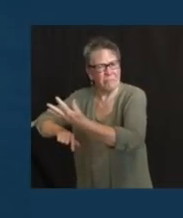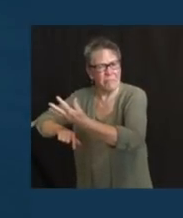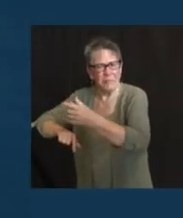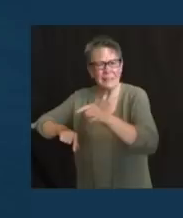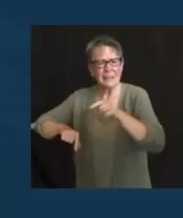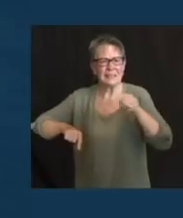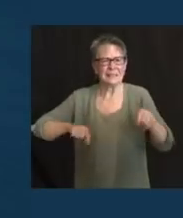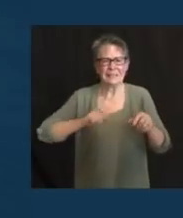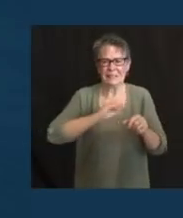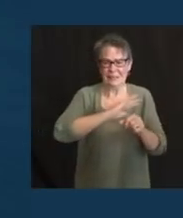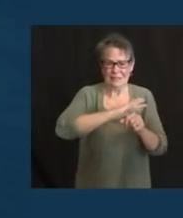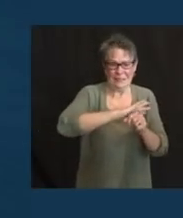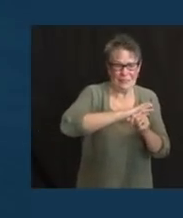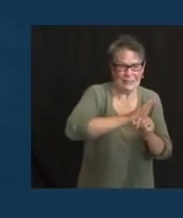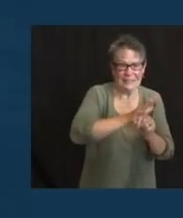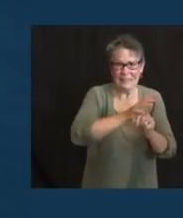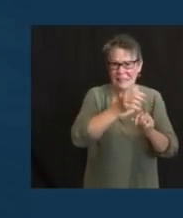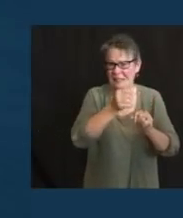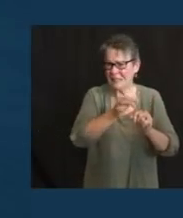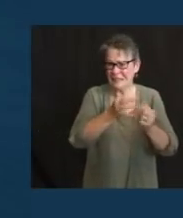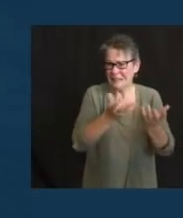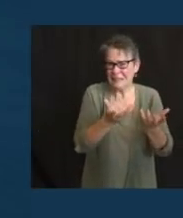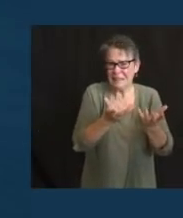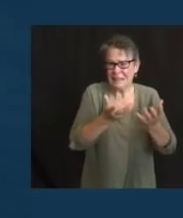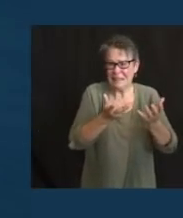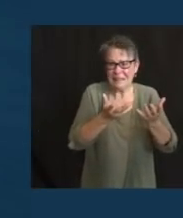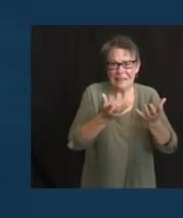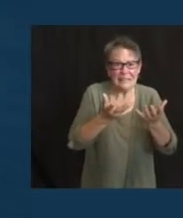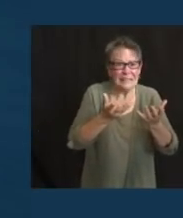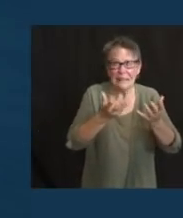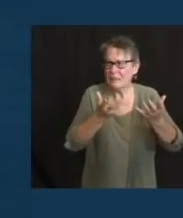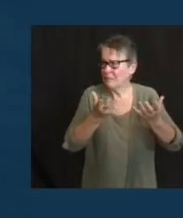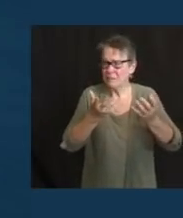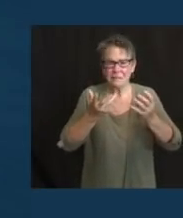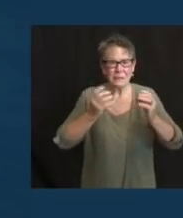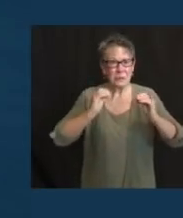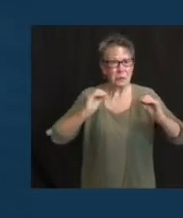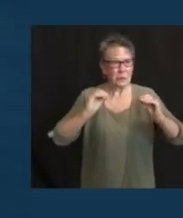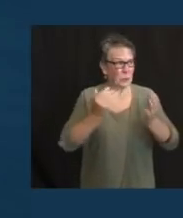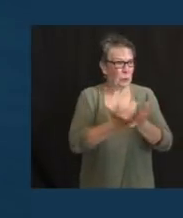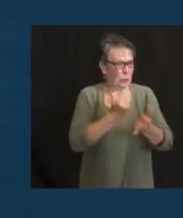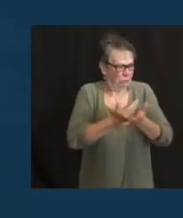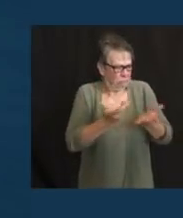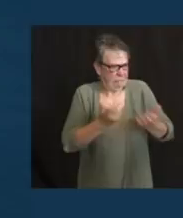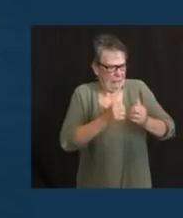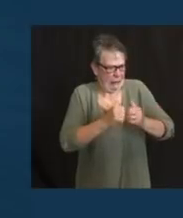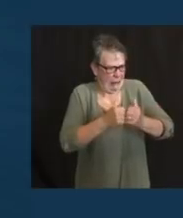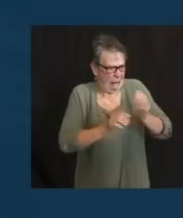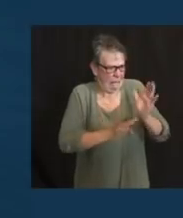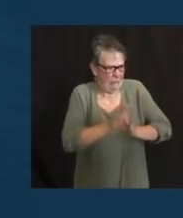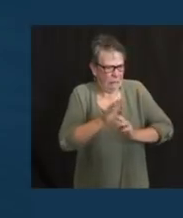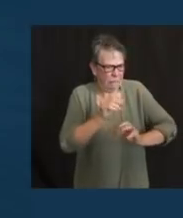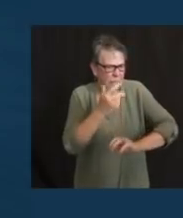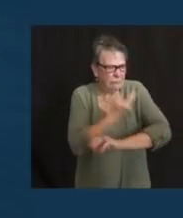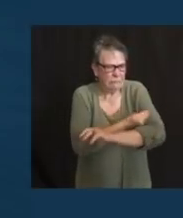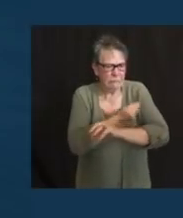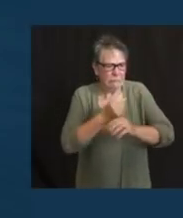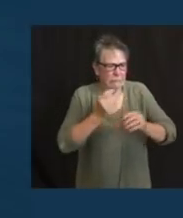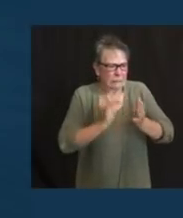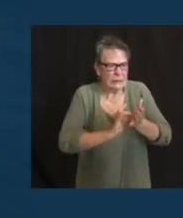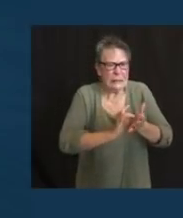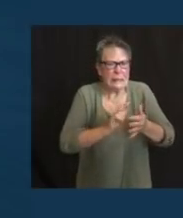The role of contact tracers takes on a new urgency, especially against a virus that we are still learning about and which we have no